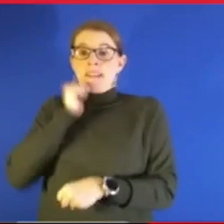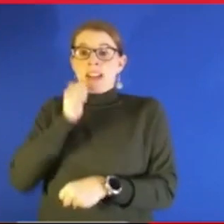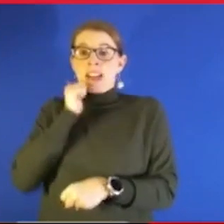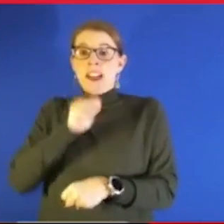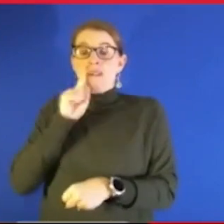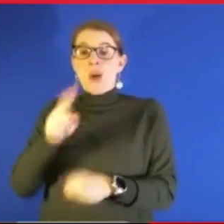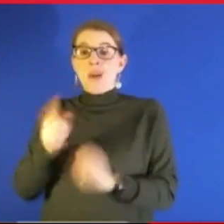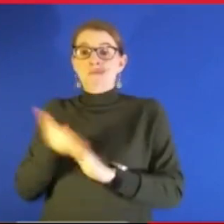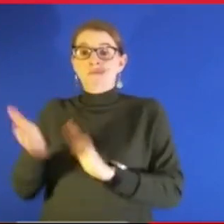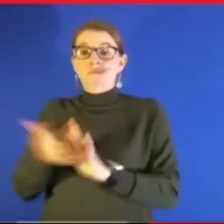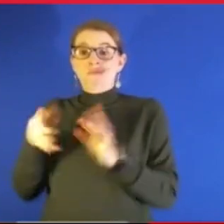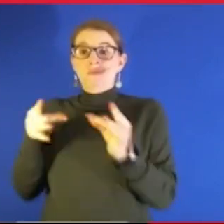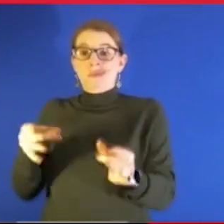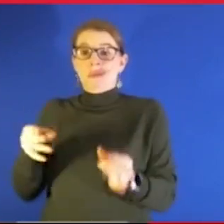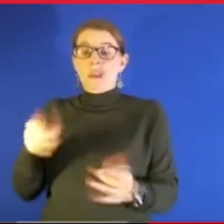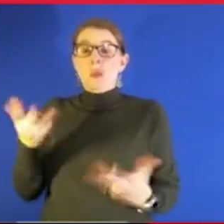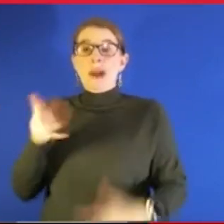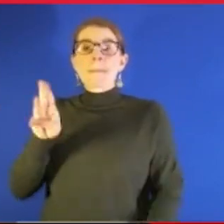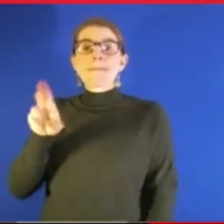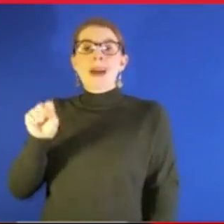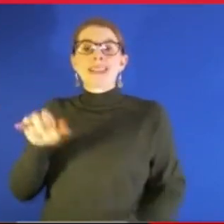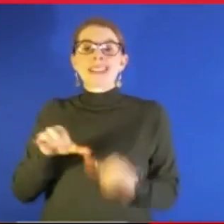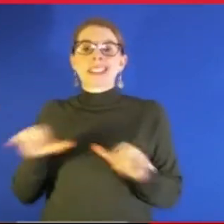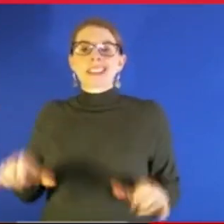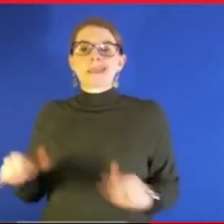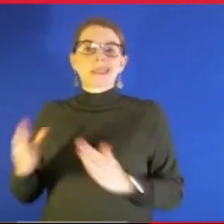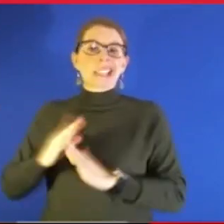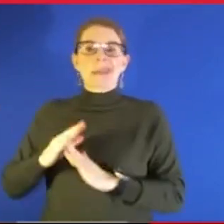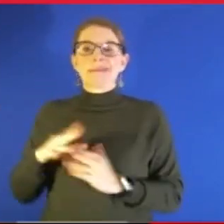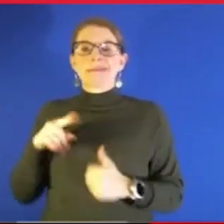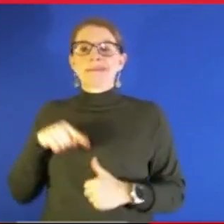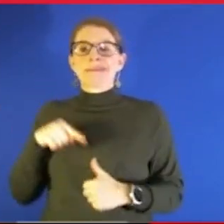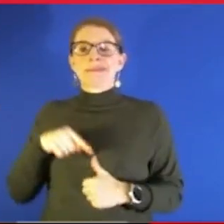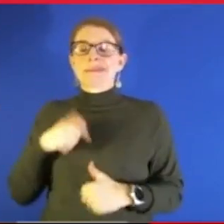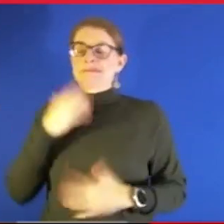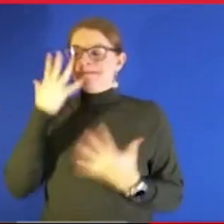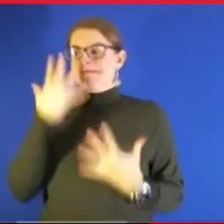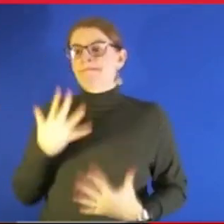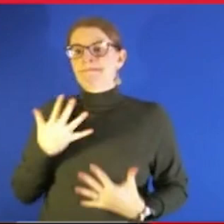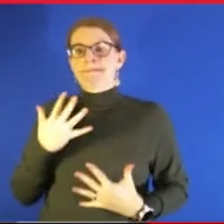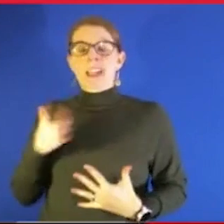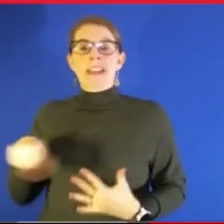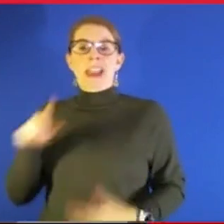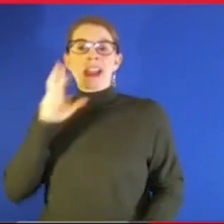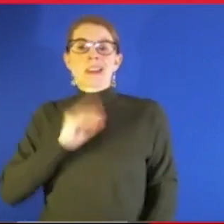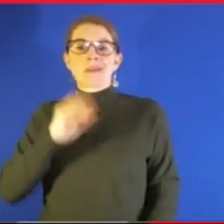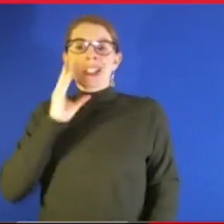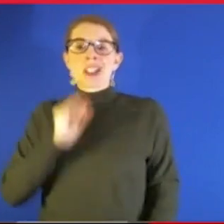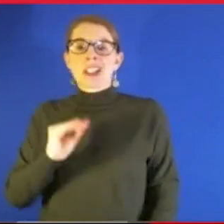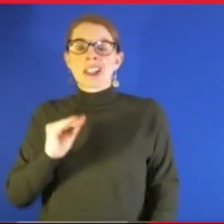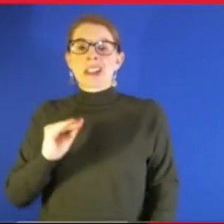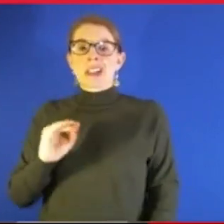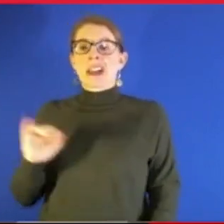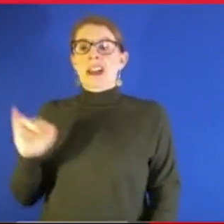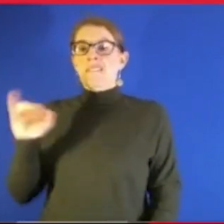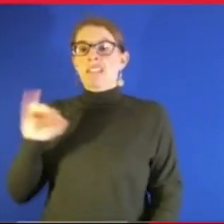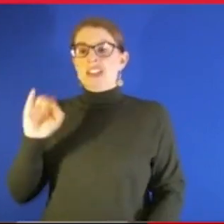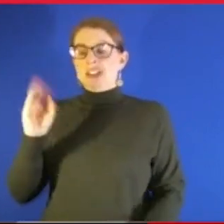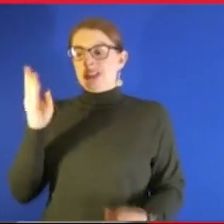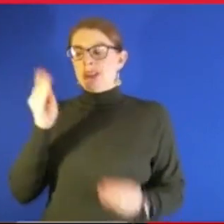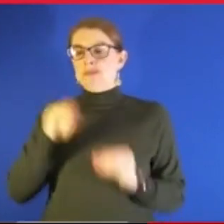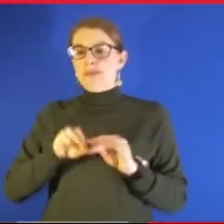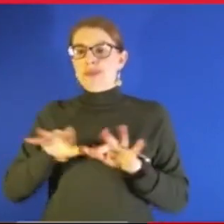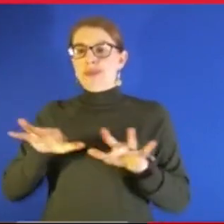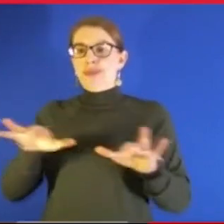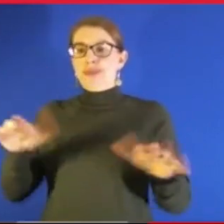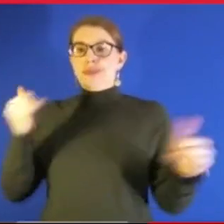it's a bus system, and so unfortunately they're experiencing the high infection rates and the calls